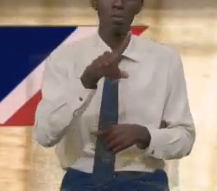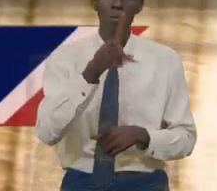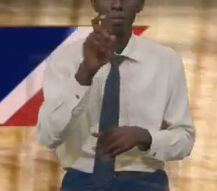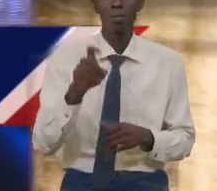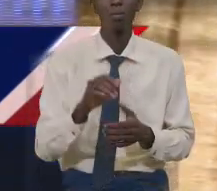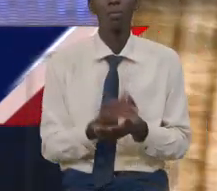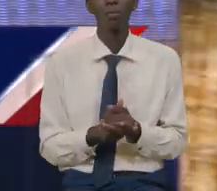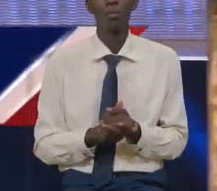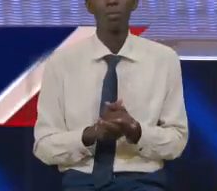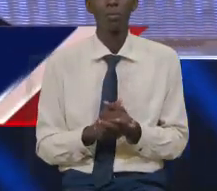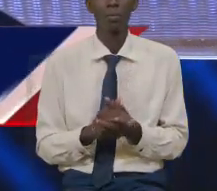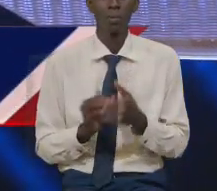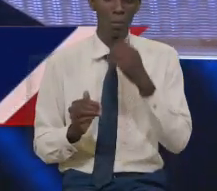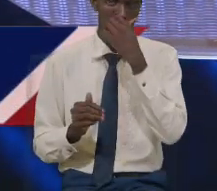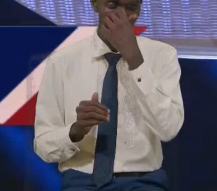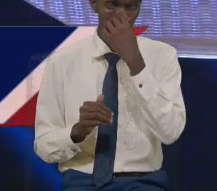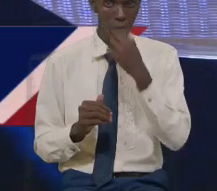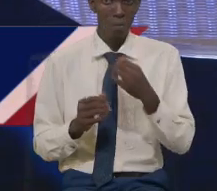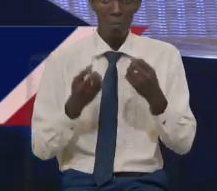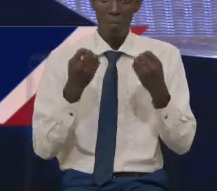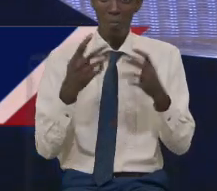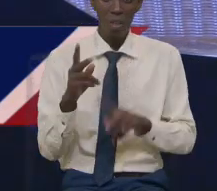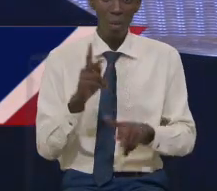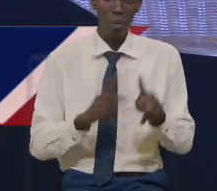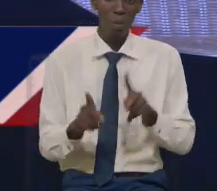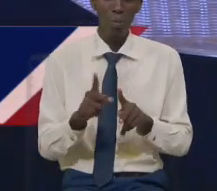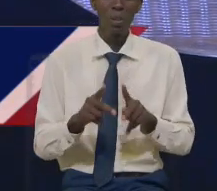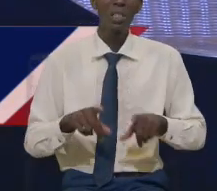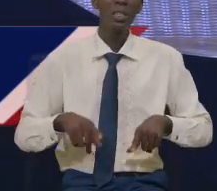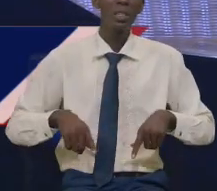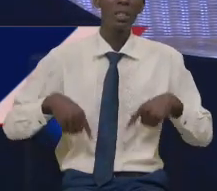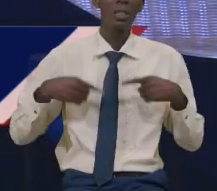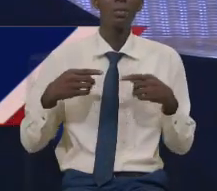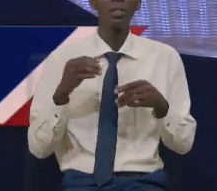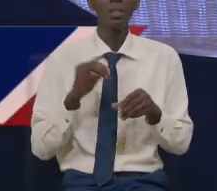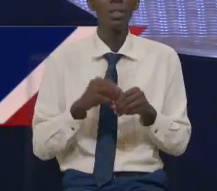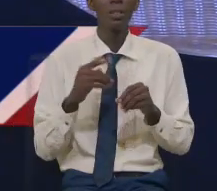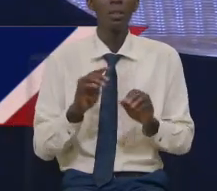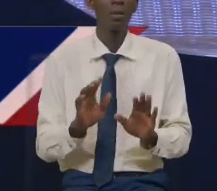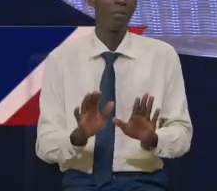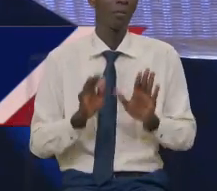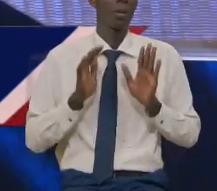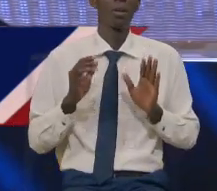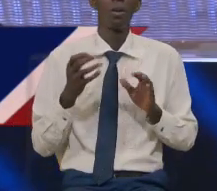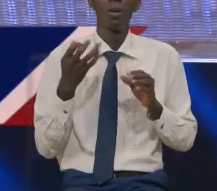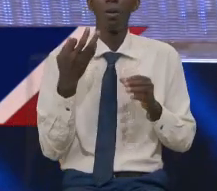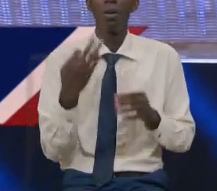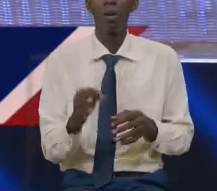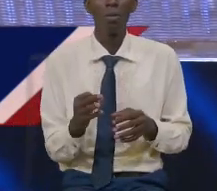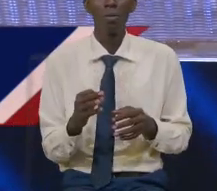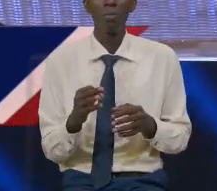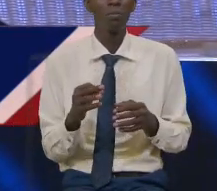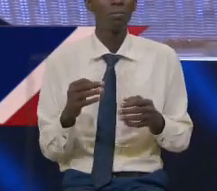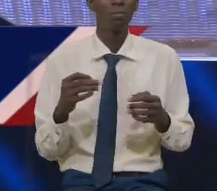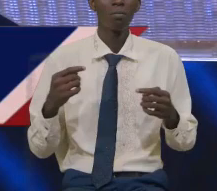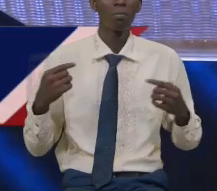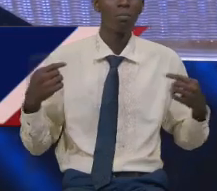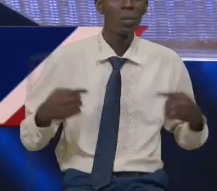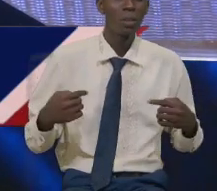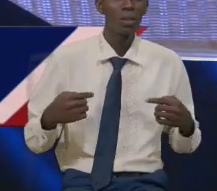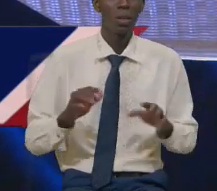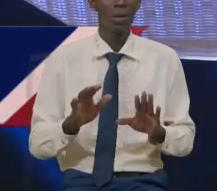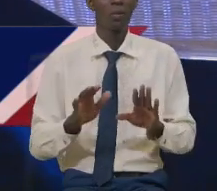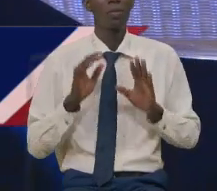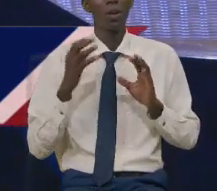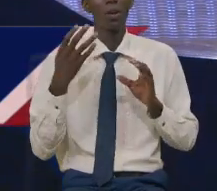many people live by the fear of pain, the fear of suffering, the fear of death,